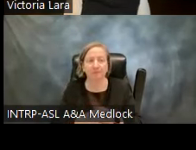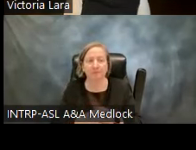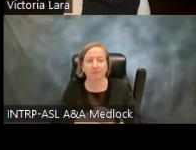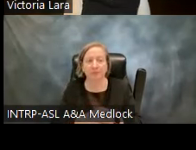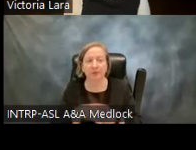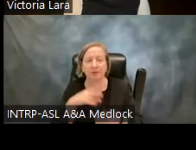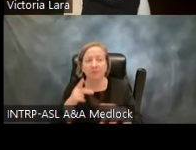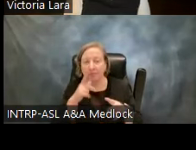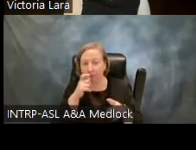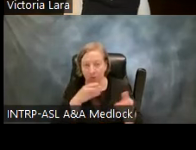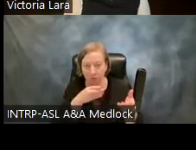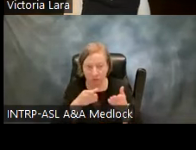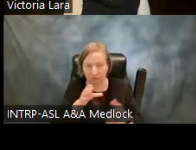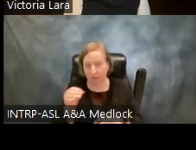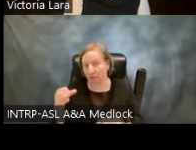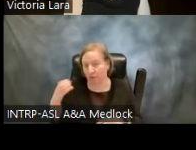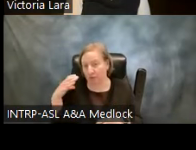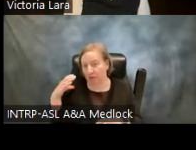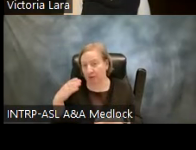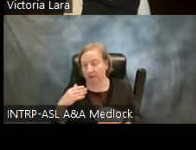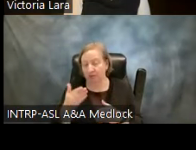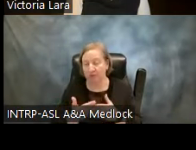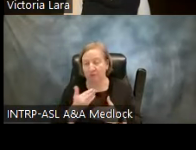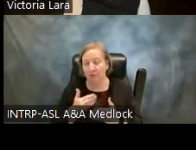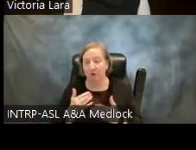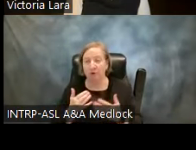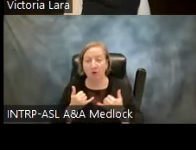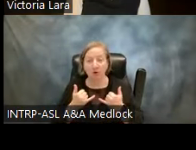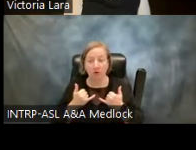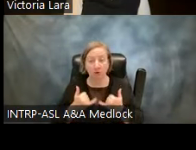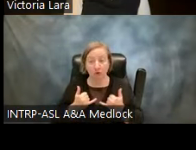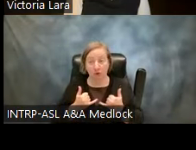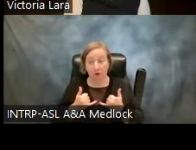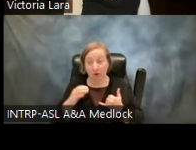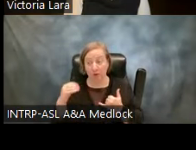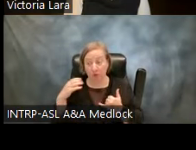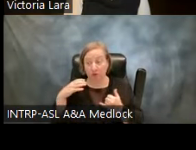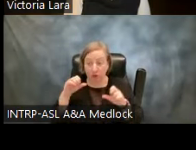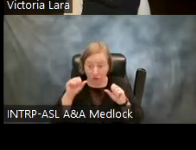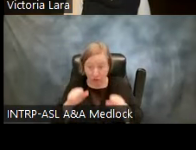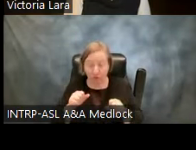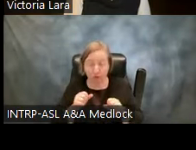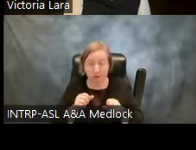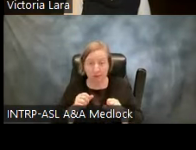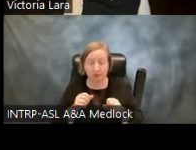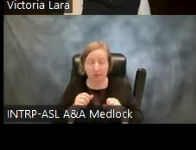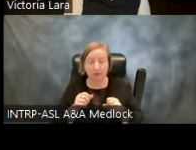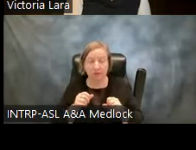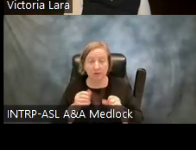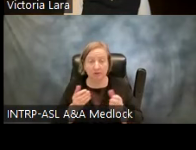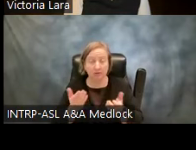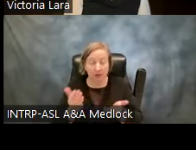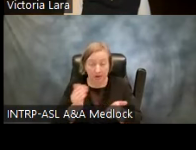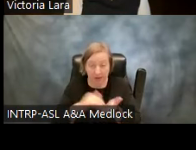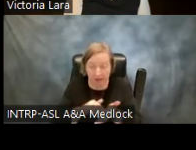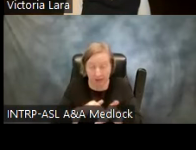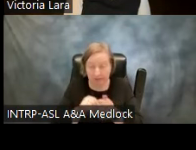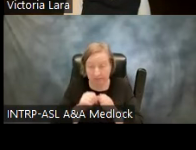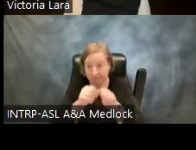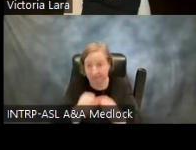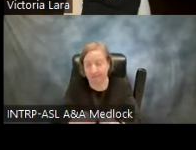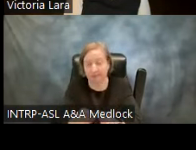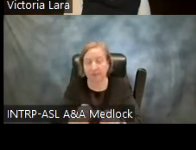People who have served as co-chairs before, including the current co-chairs, are eligible to have their service renewed by that approval. It